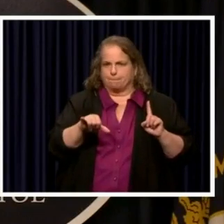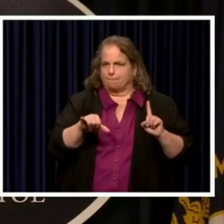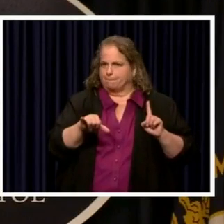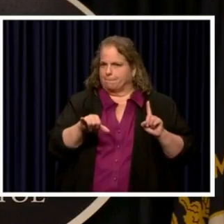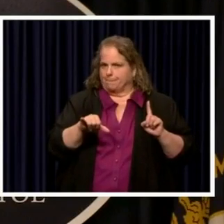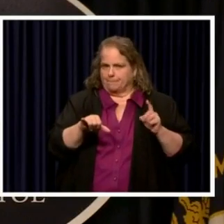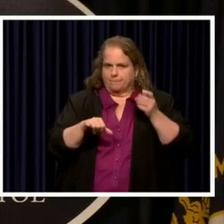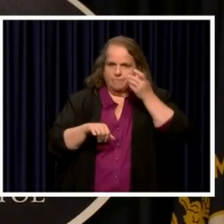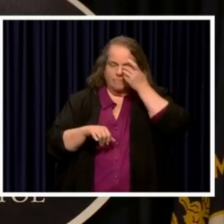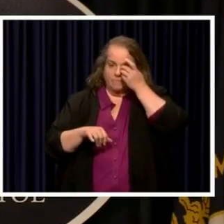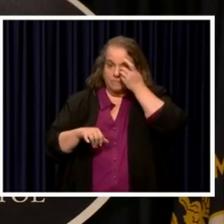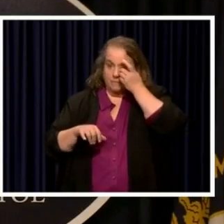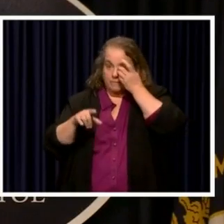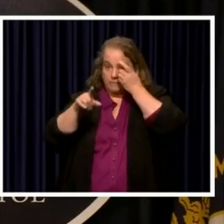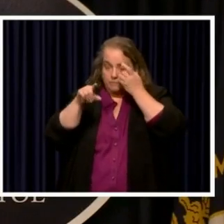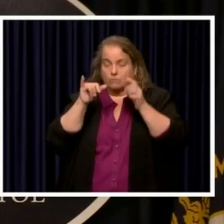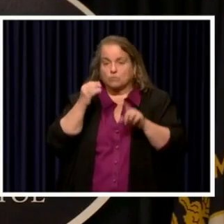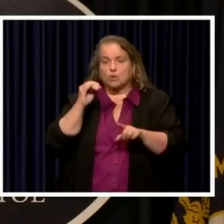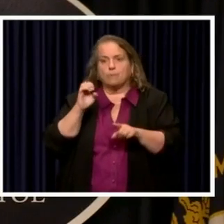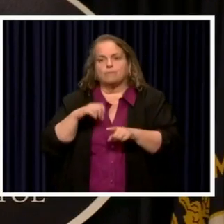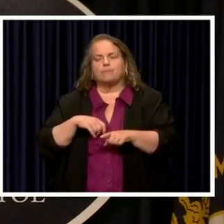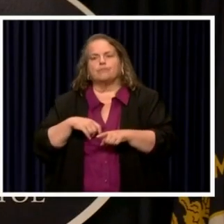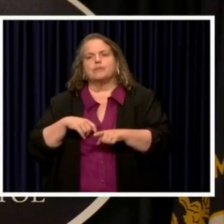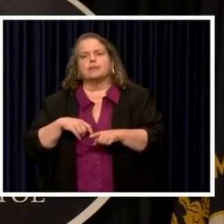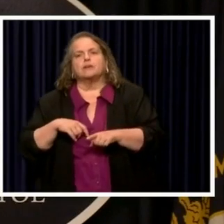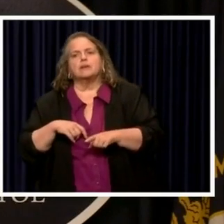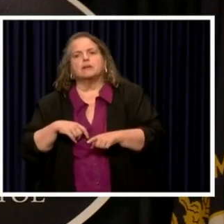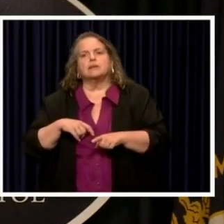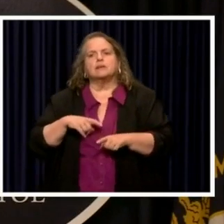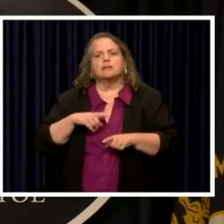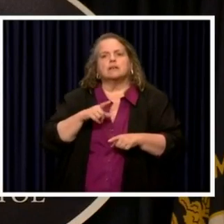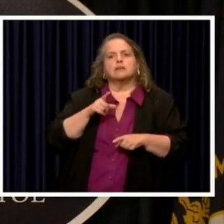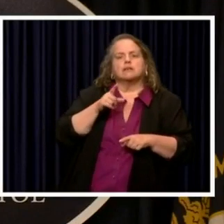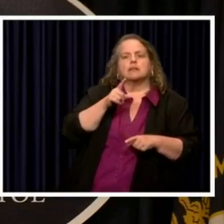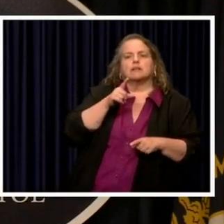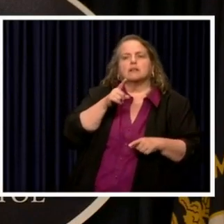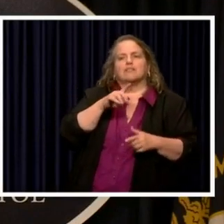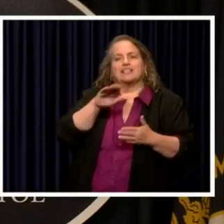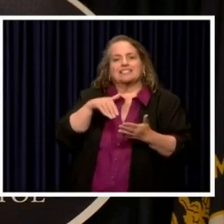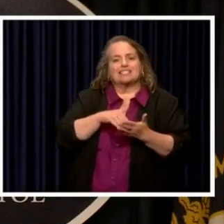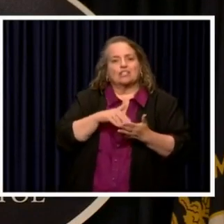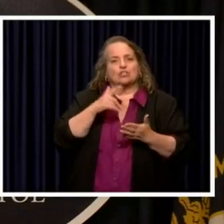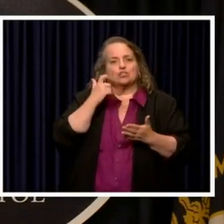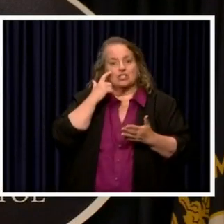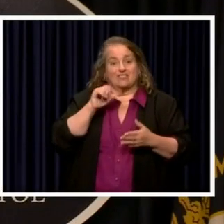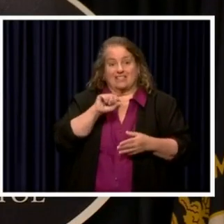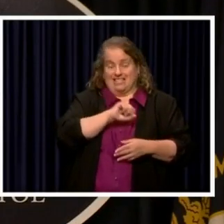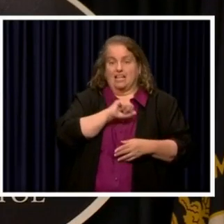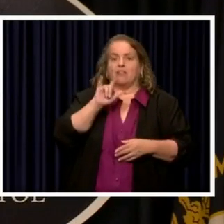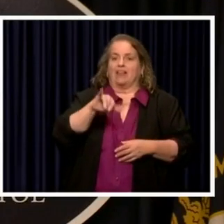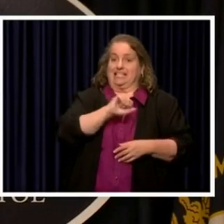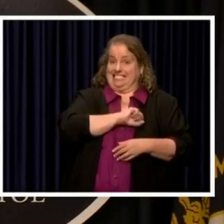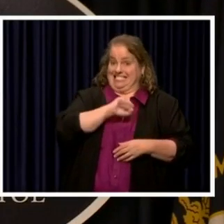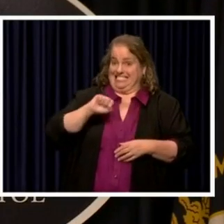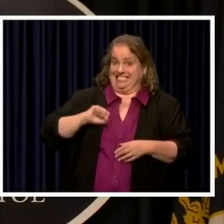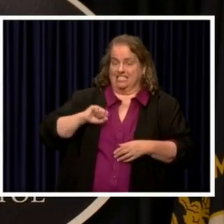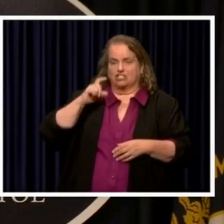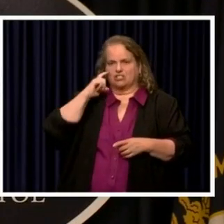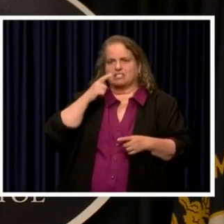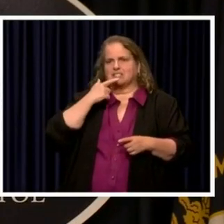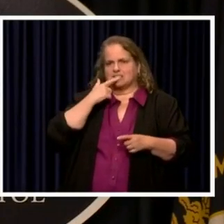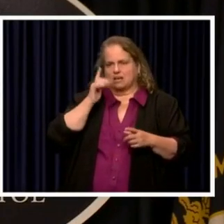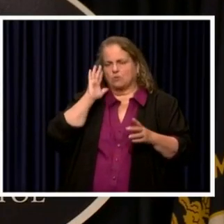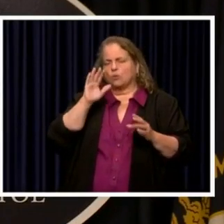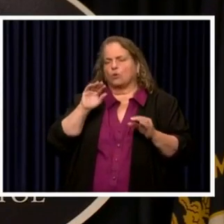there. Joe. The Senate just passed a deal to pump more than $300 billion. Yes. Into the Paycheck Protection Program, also